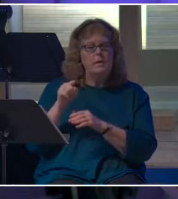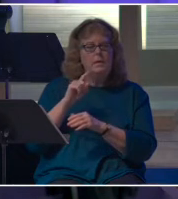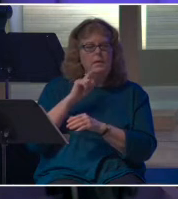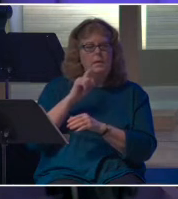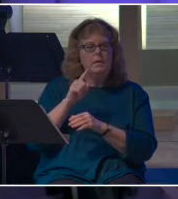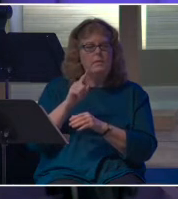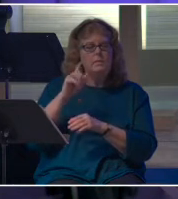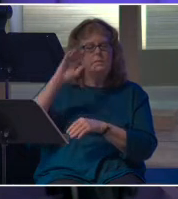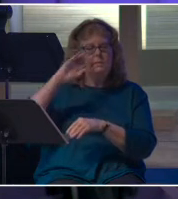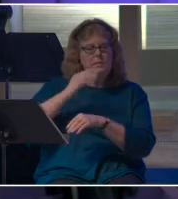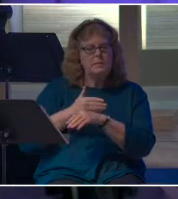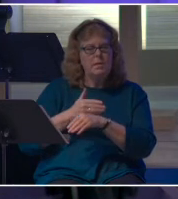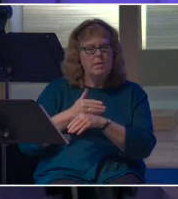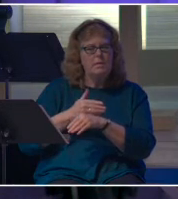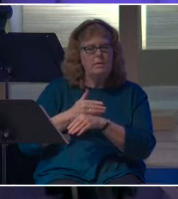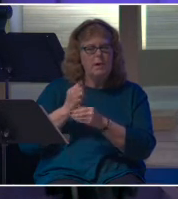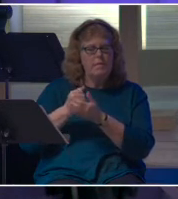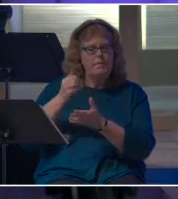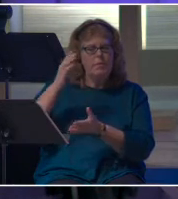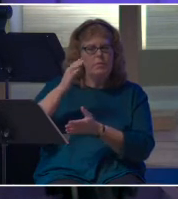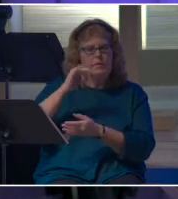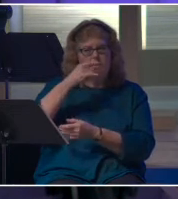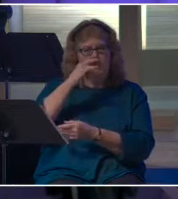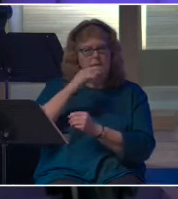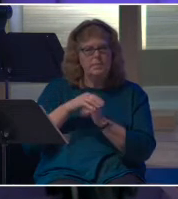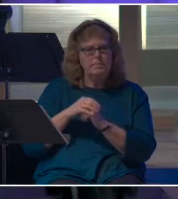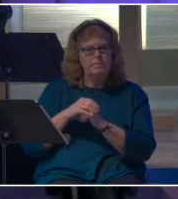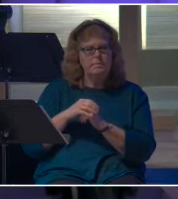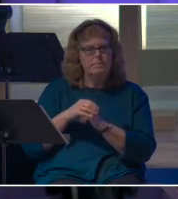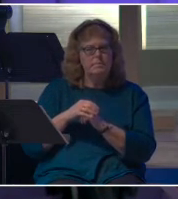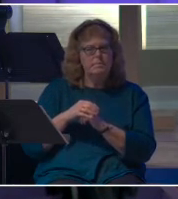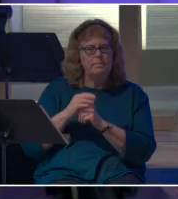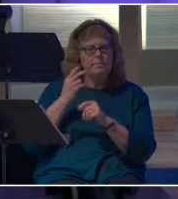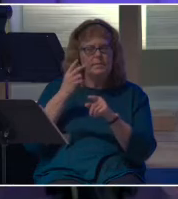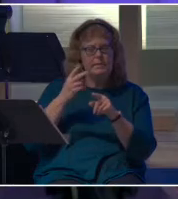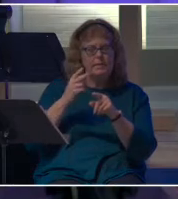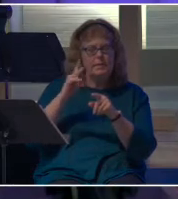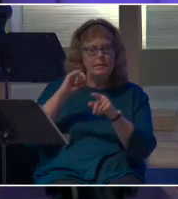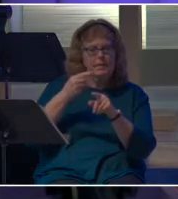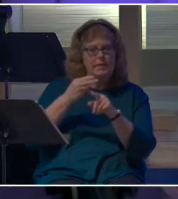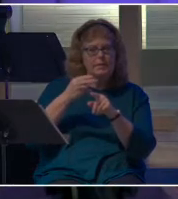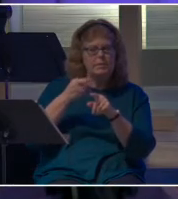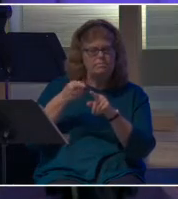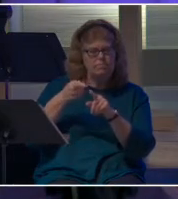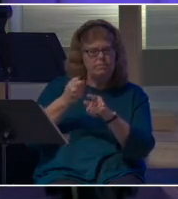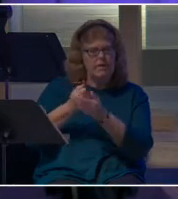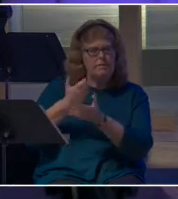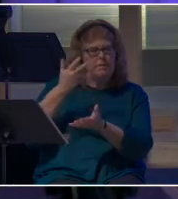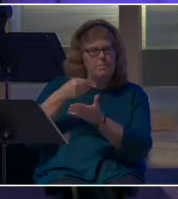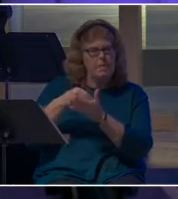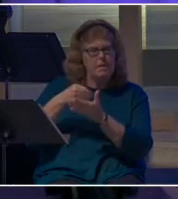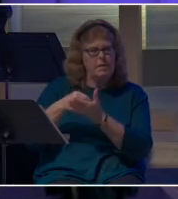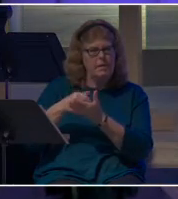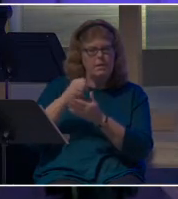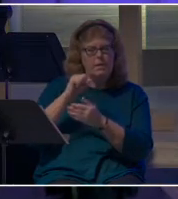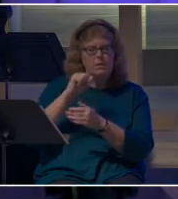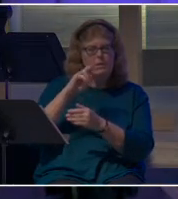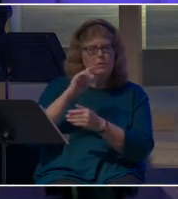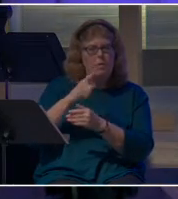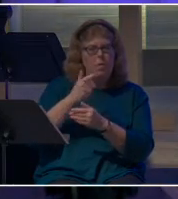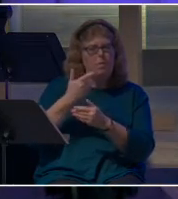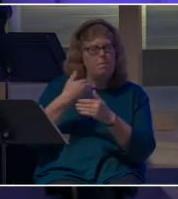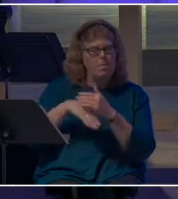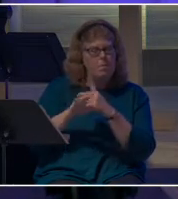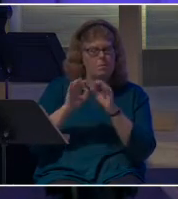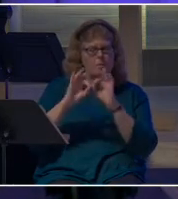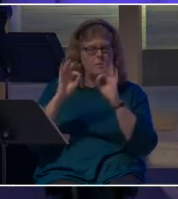the son of a rich kid. Do you see that? Kish is a man of wealth, and so Saul was born into a